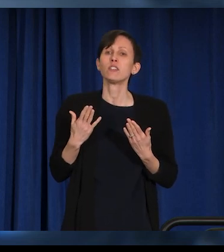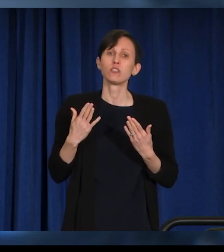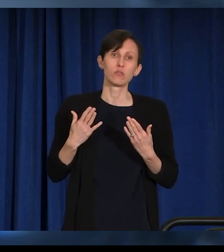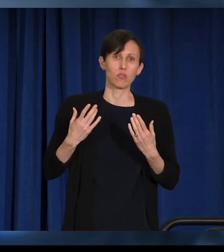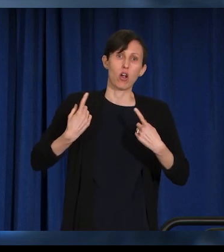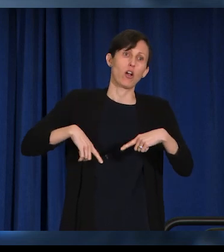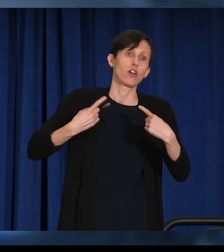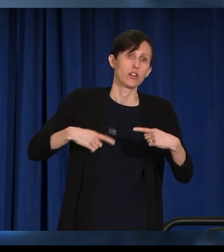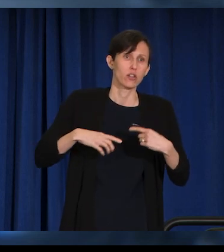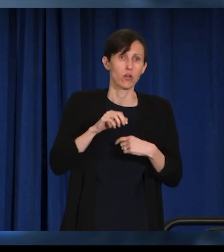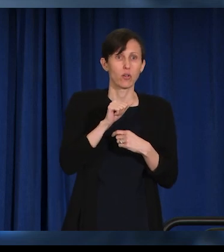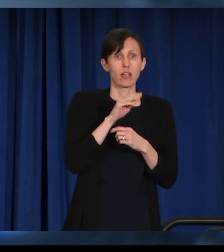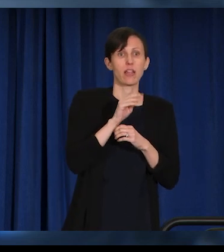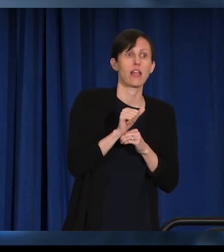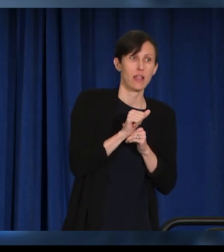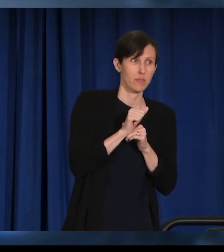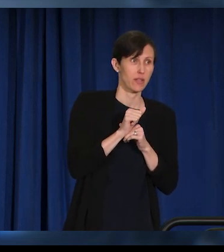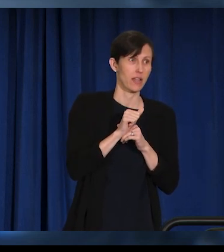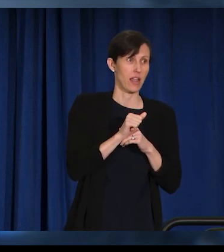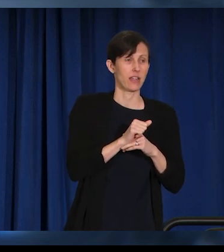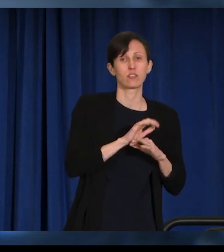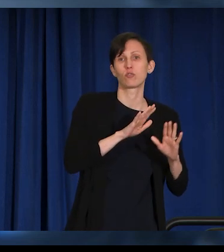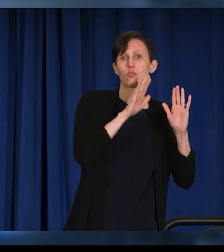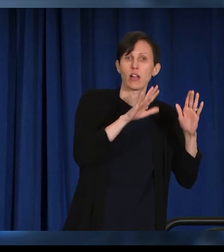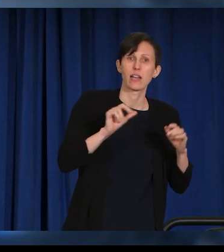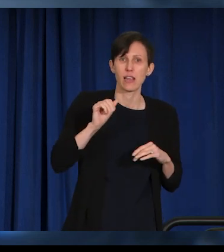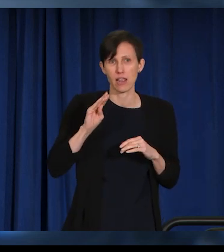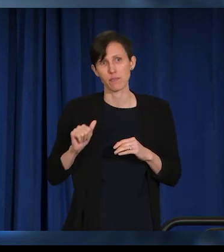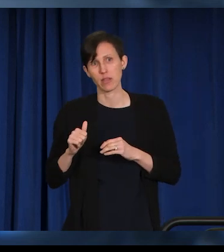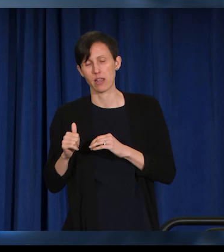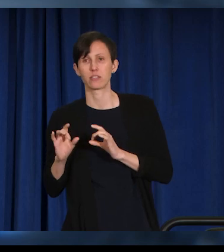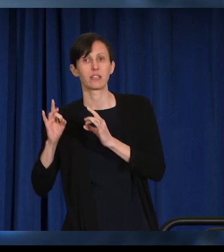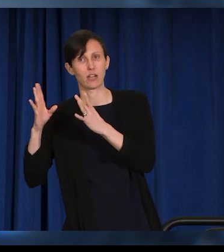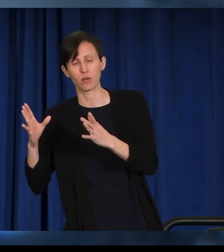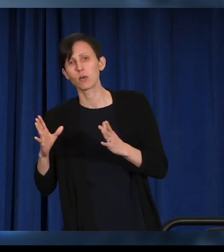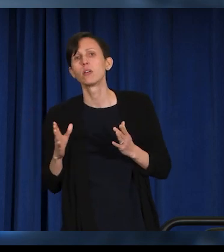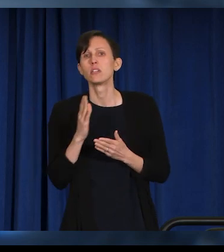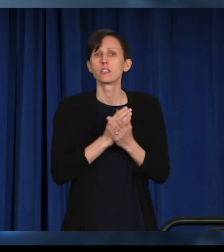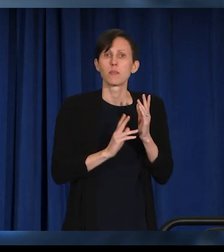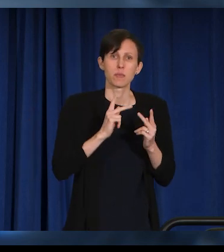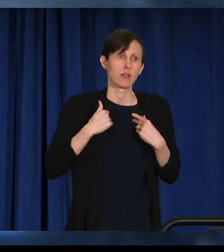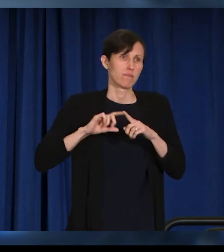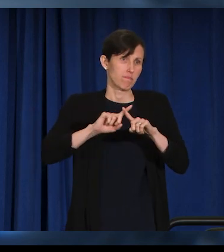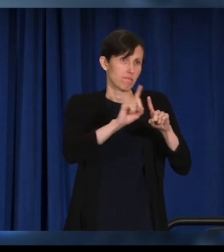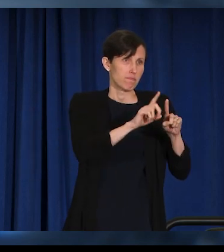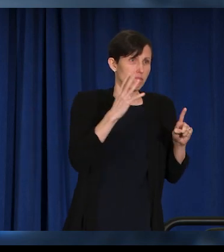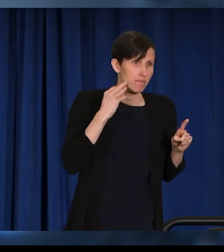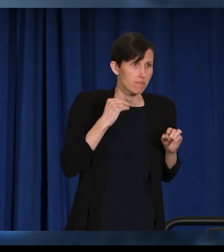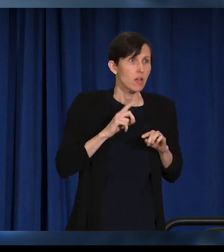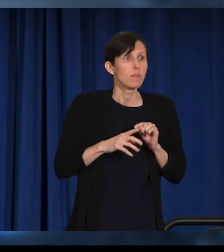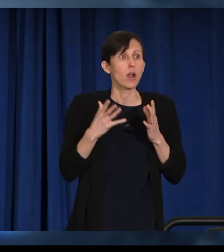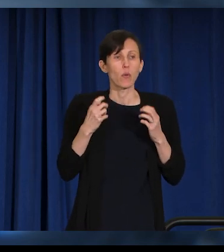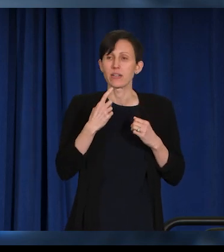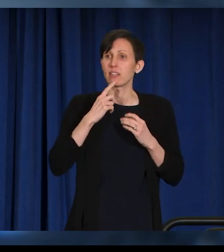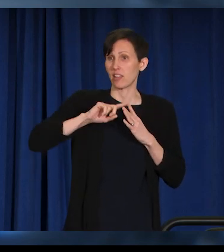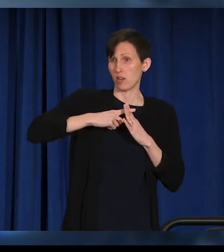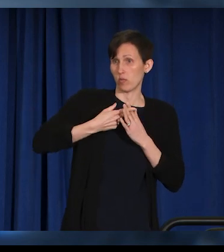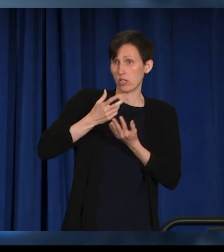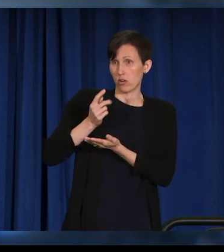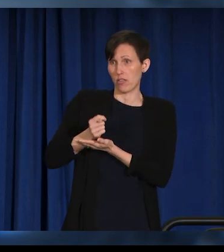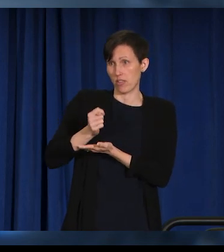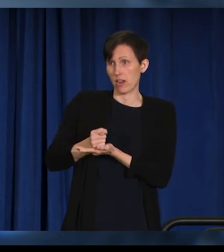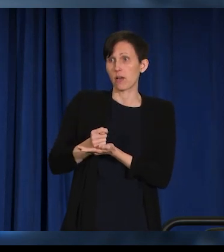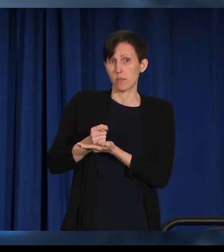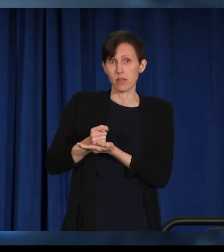and the faults. As we've heard, there are other people that have had very different experiences than this. But we do want to point out that the original therapy framed